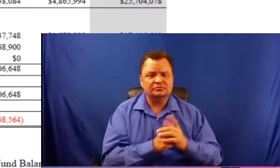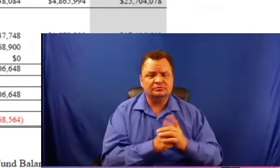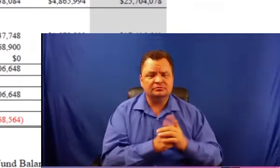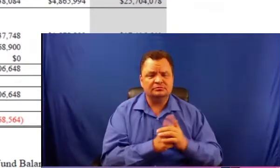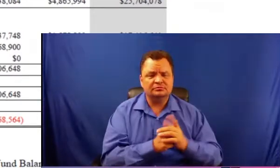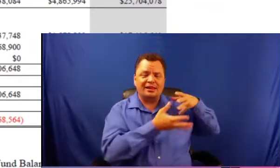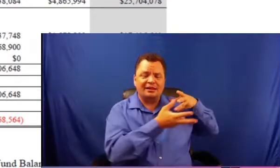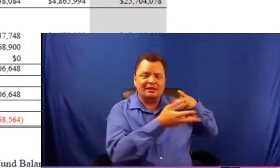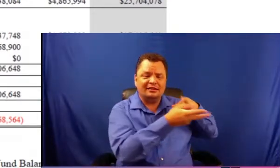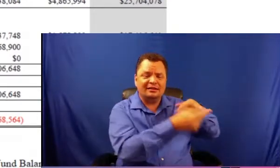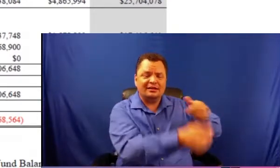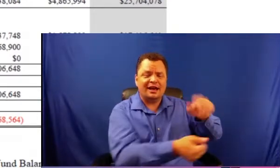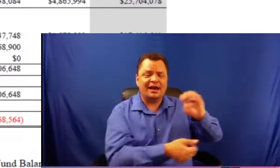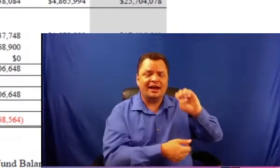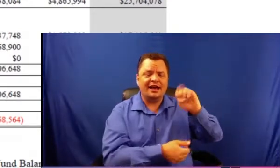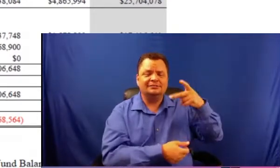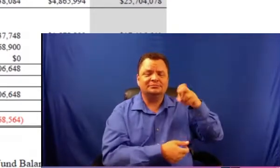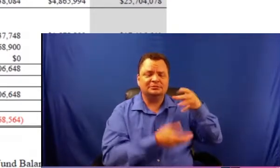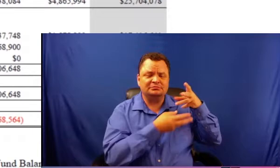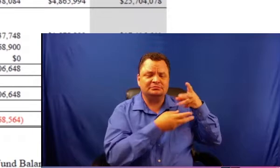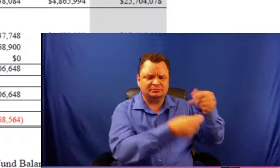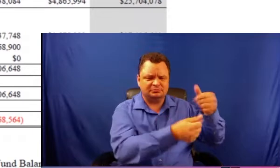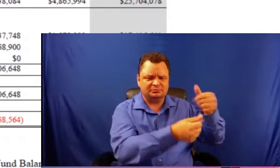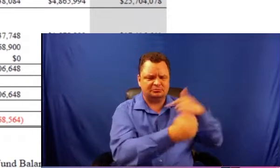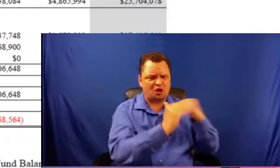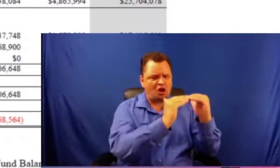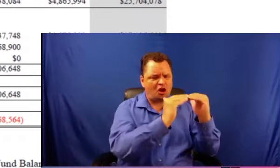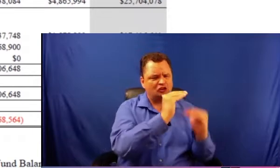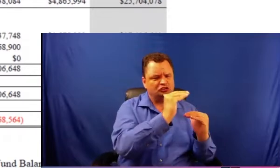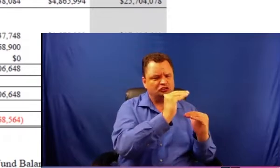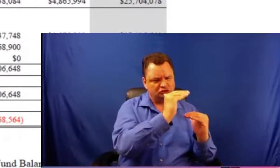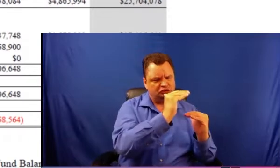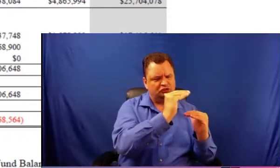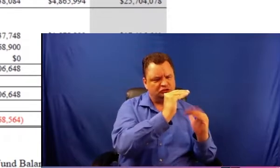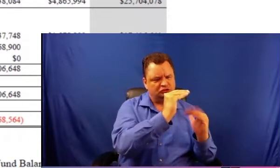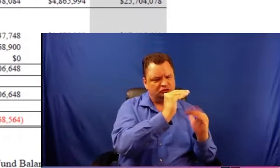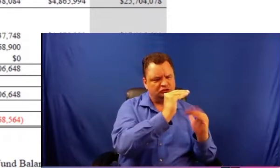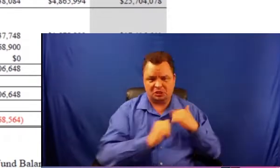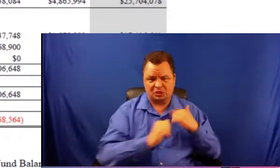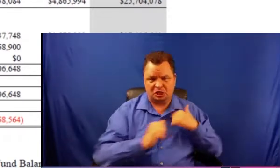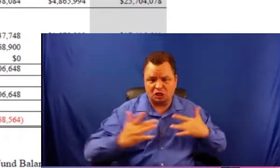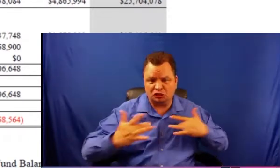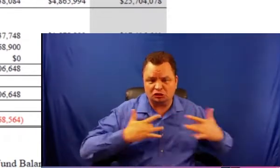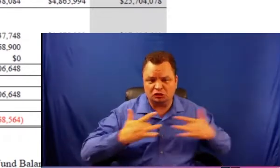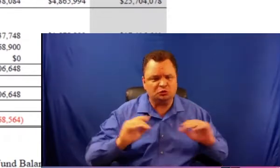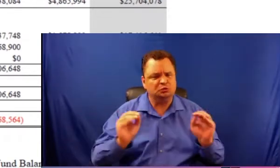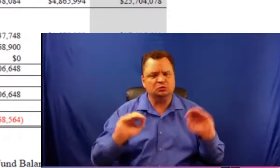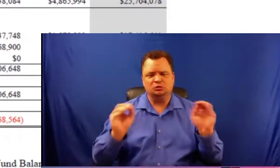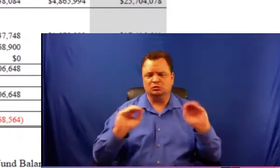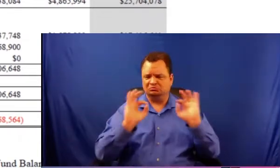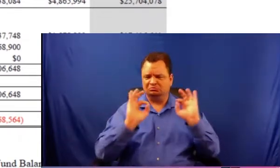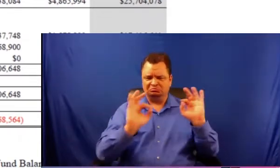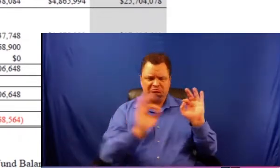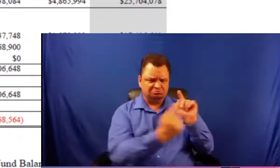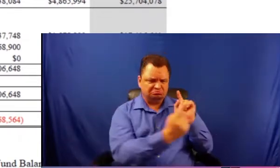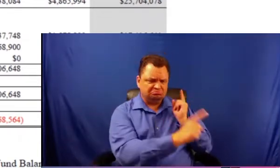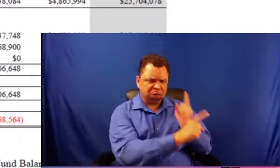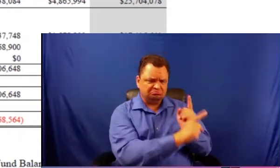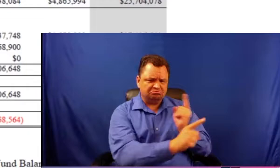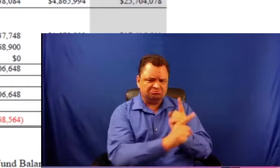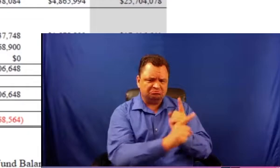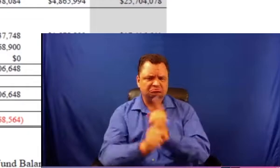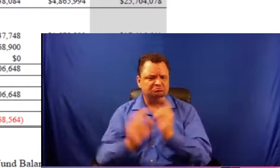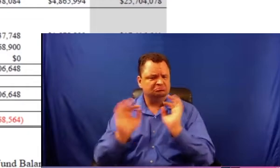underspending in both personnel and operating, and no real concerns there. And in addition, our net